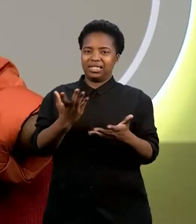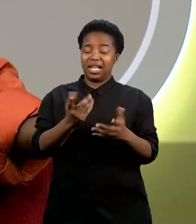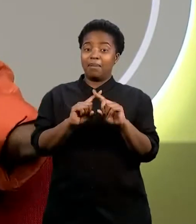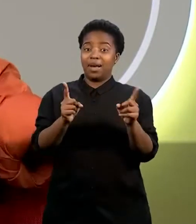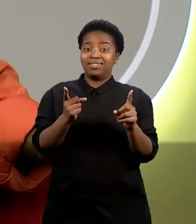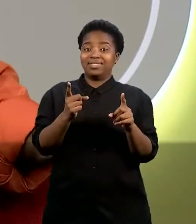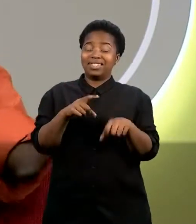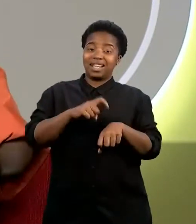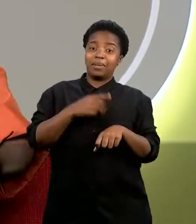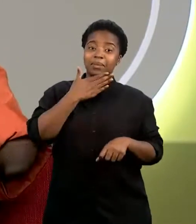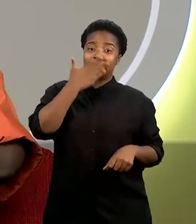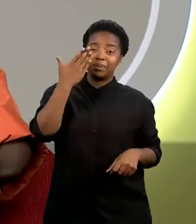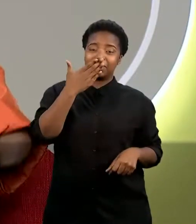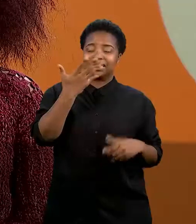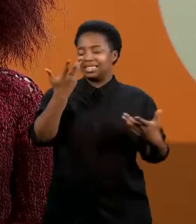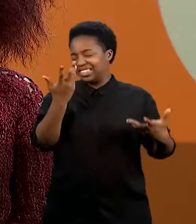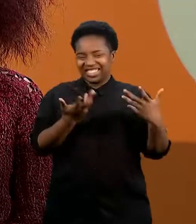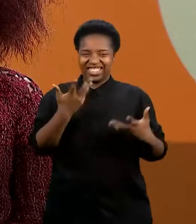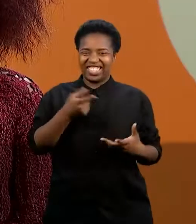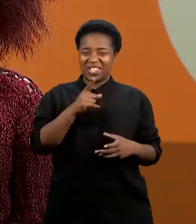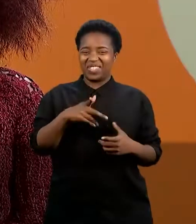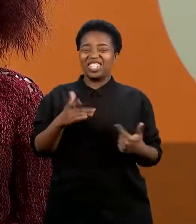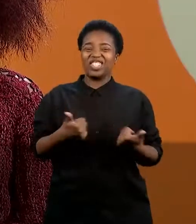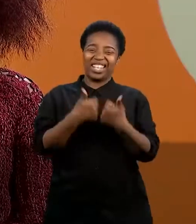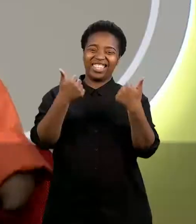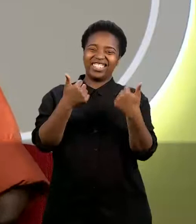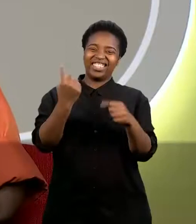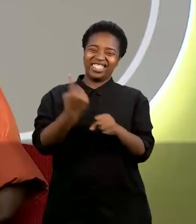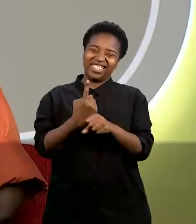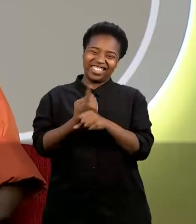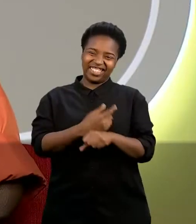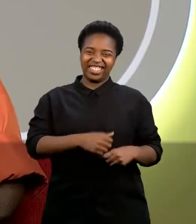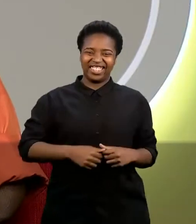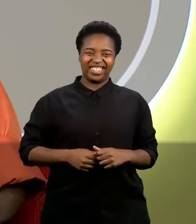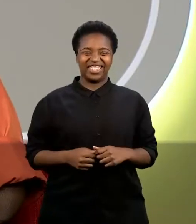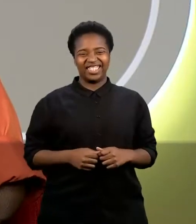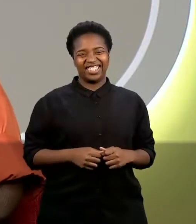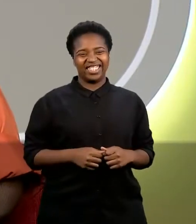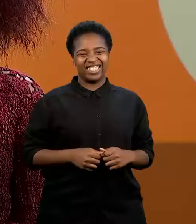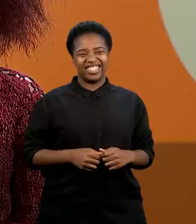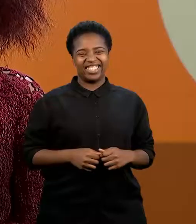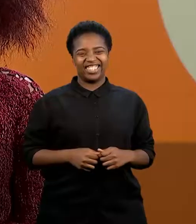nako ngo fumane nako ha iyo nna ke ya parale jwa lo ke tlabe se ke mina mina mo e ba bohlasonyana.